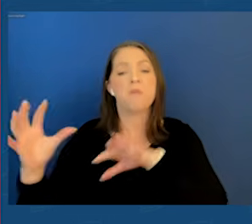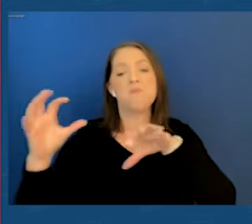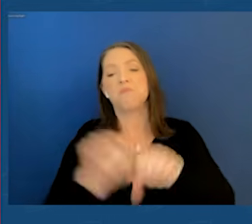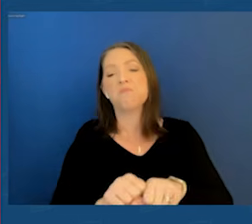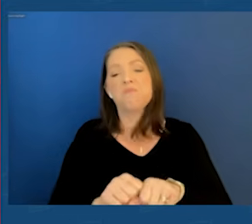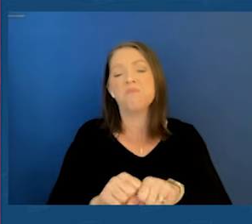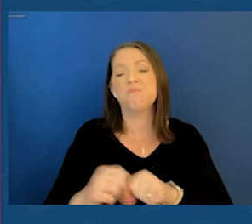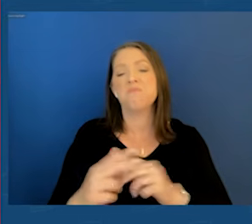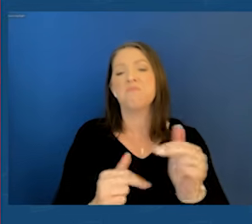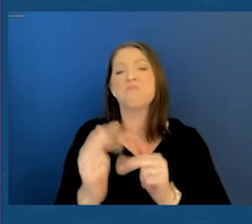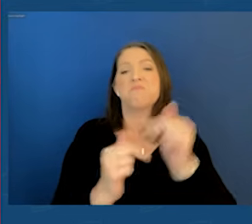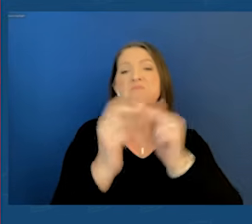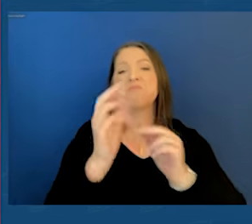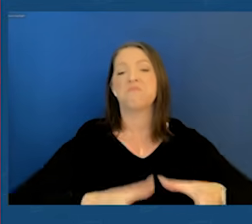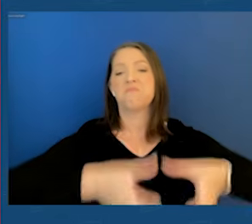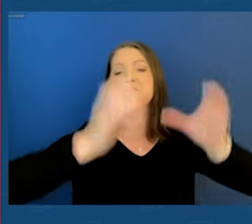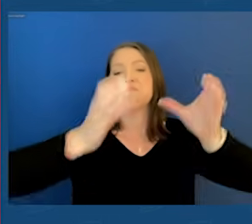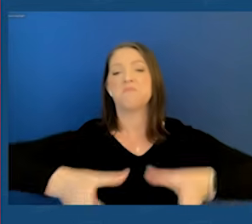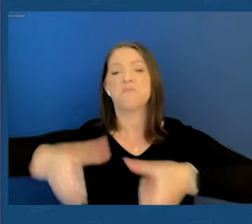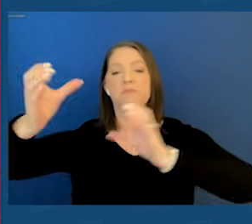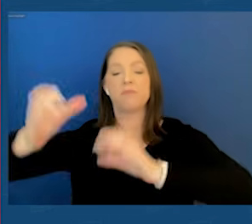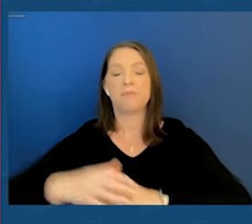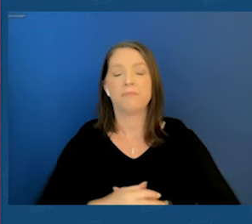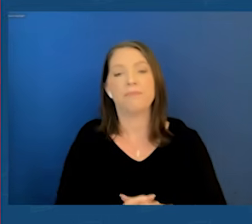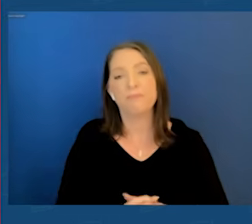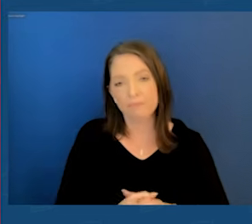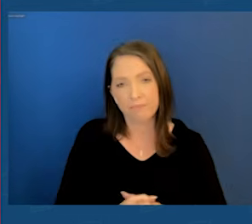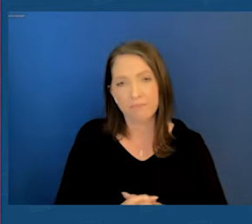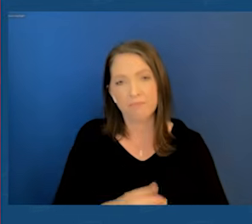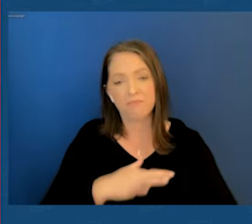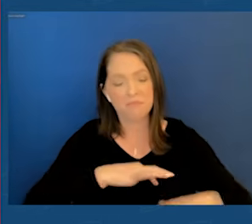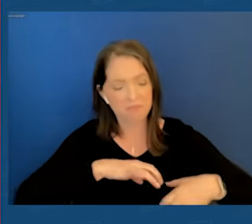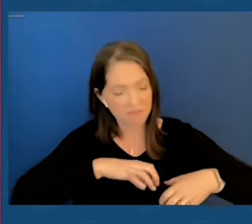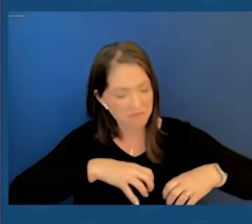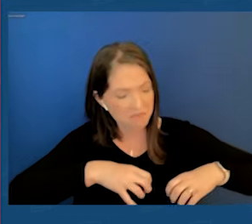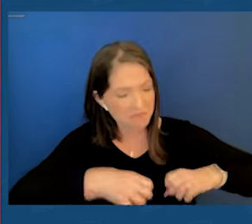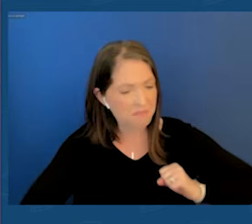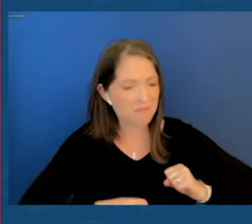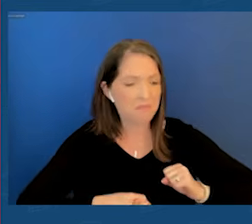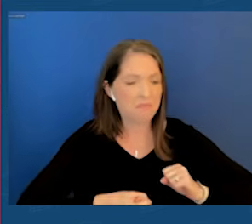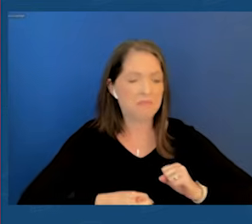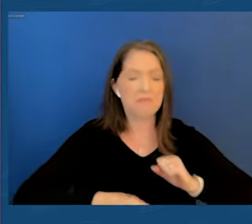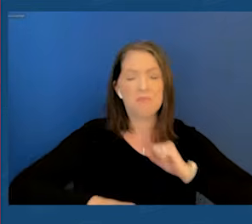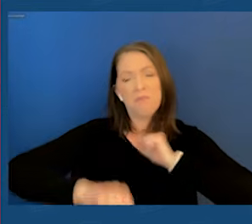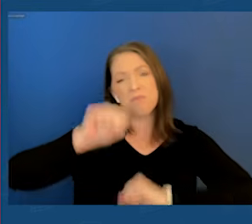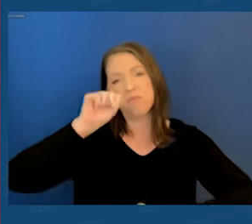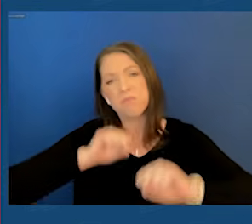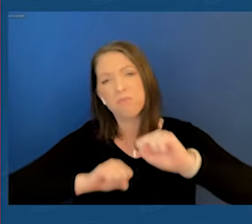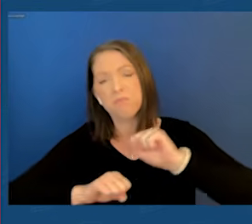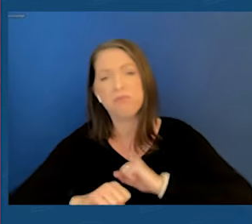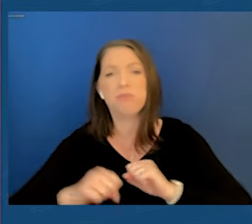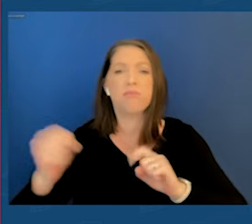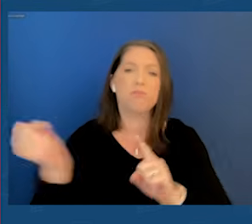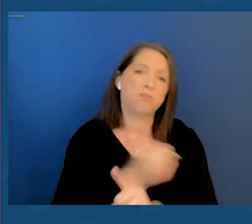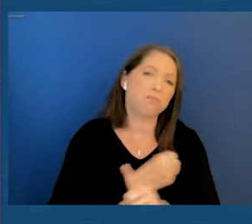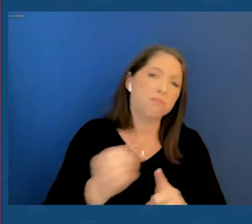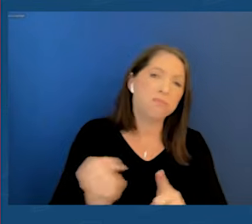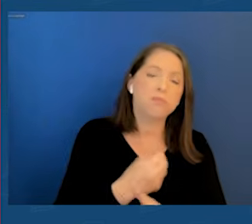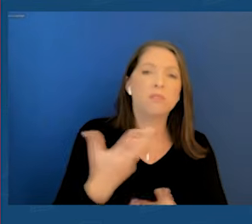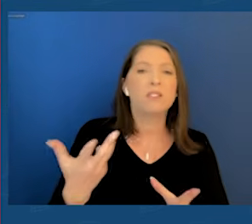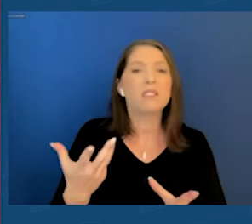The heartbreak, the neglect, the abuse, the vandalism extends beyond the mistreatment of the